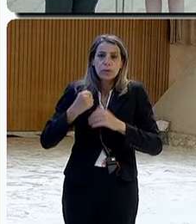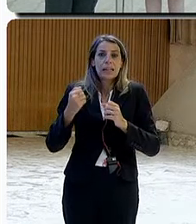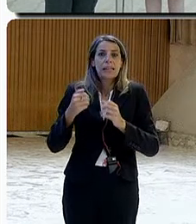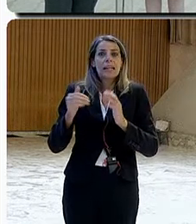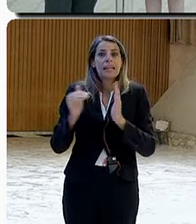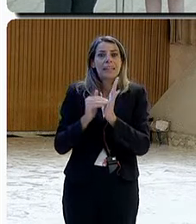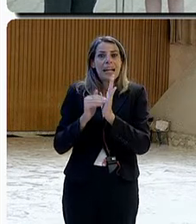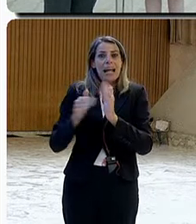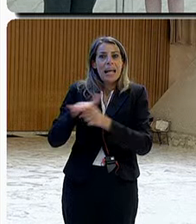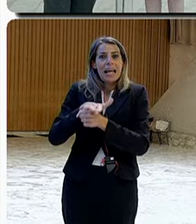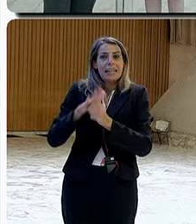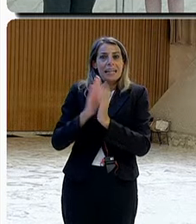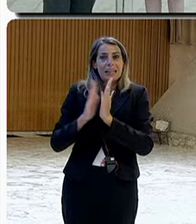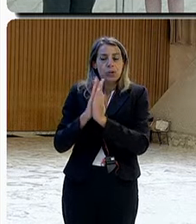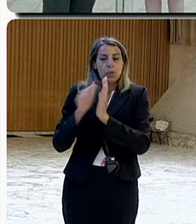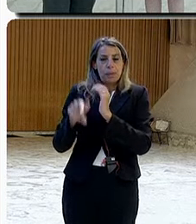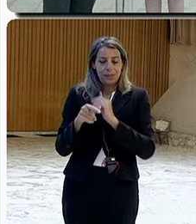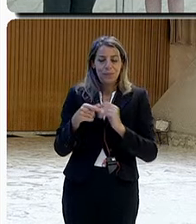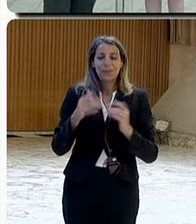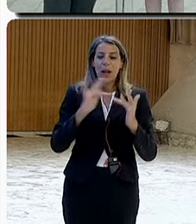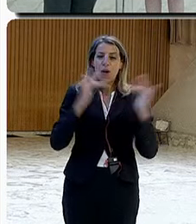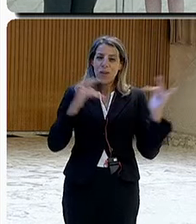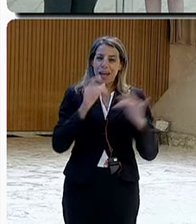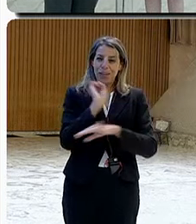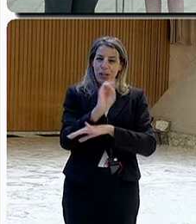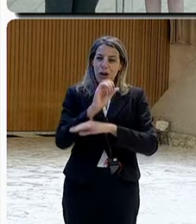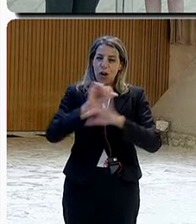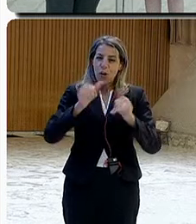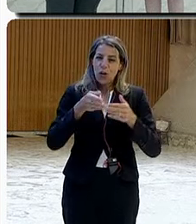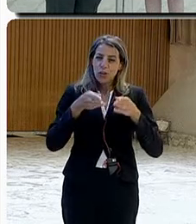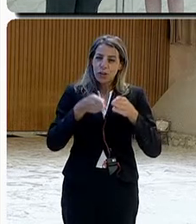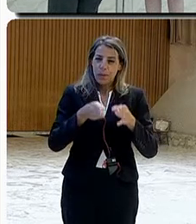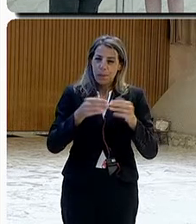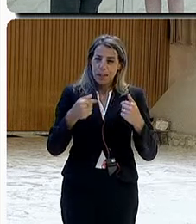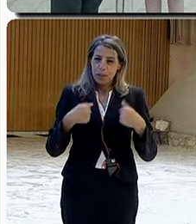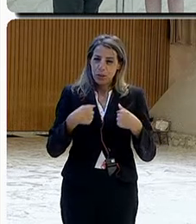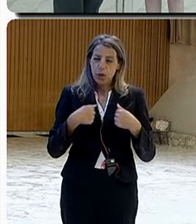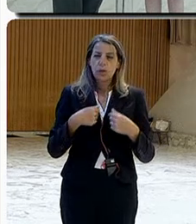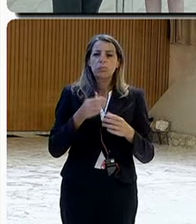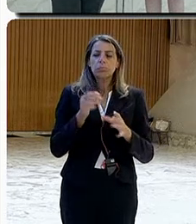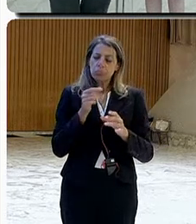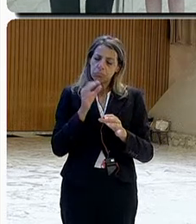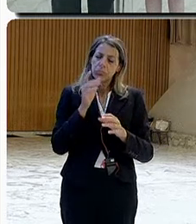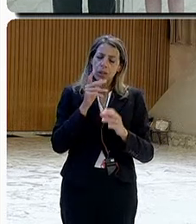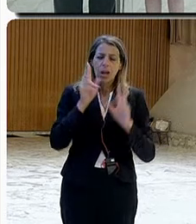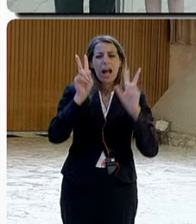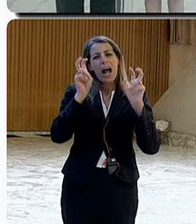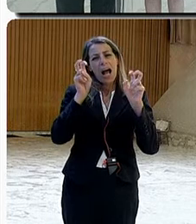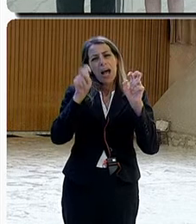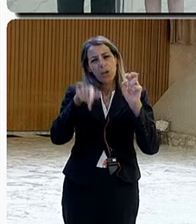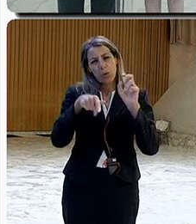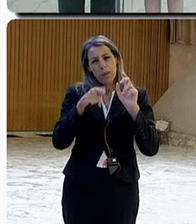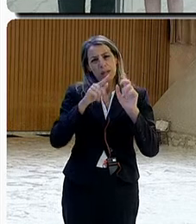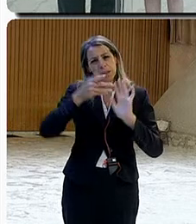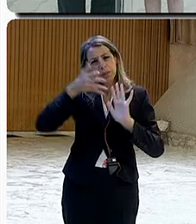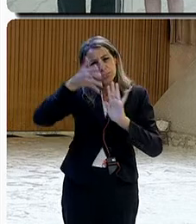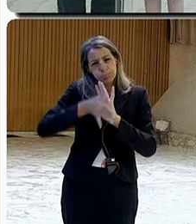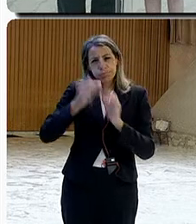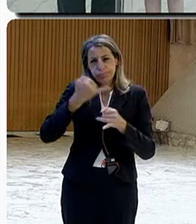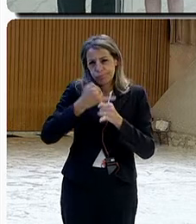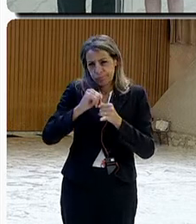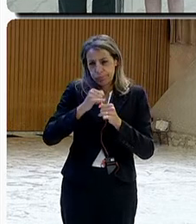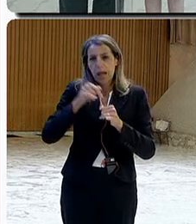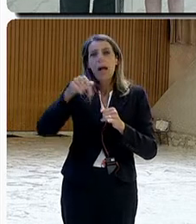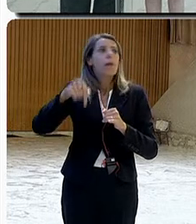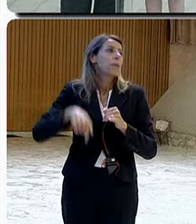at PeytonFamilyInstitute.org, we present a more thorough case for this assertion, but for the sake of time, we'll simply review